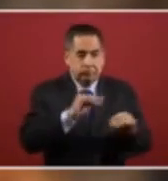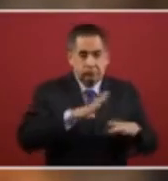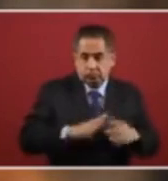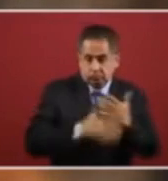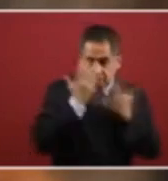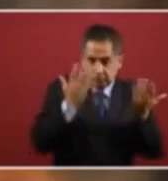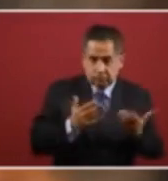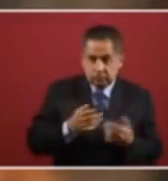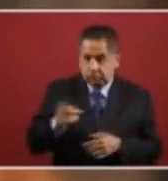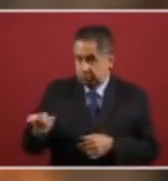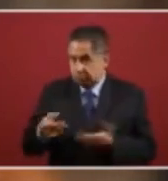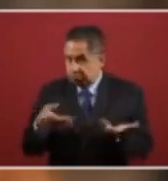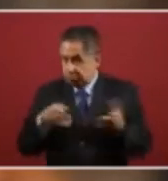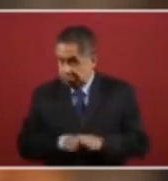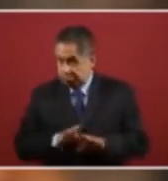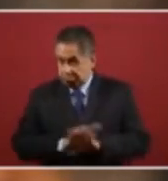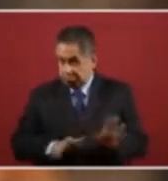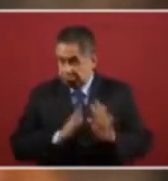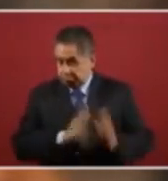to ask you whether the